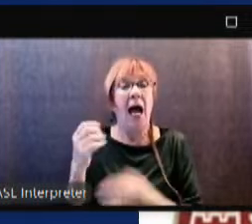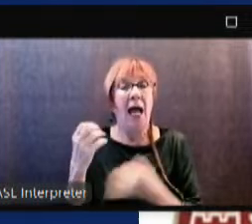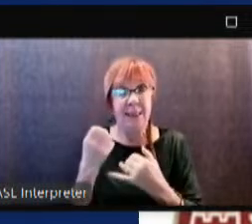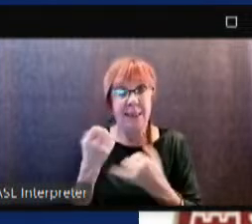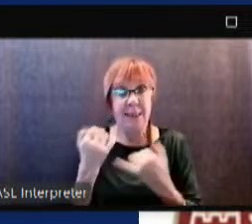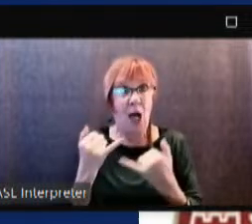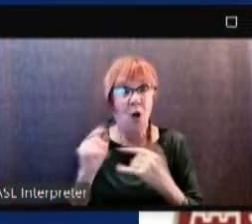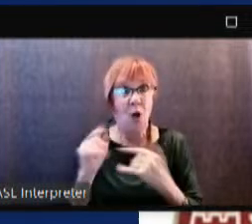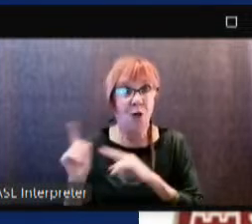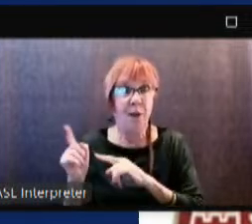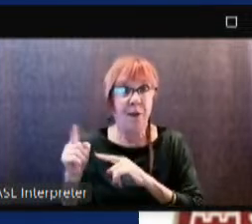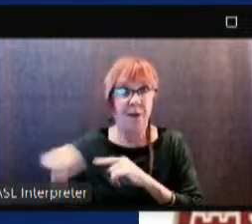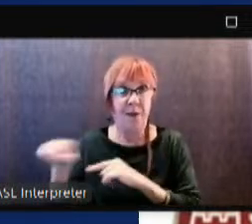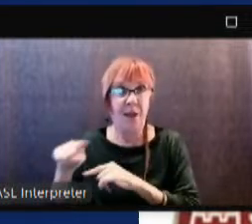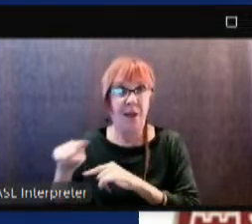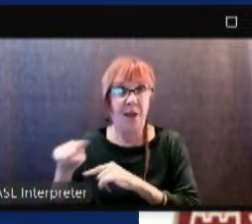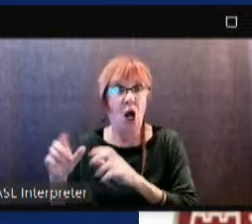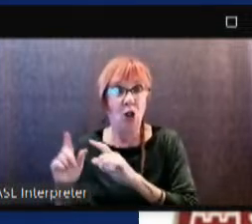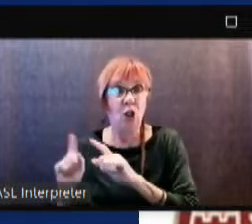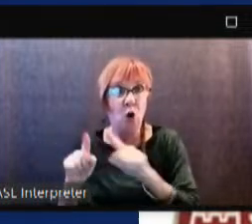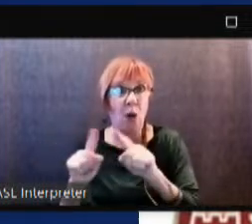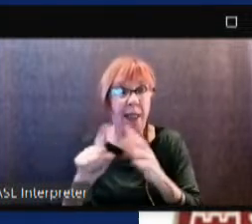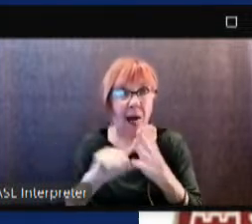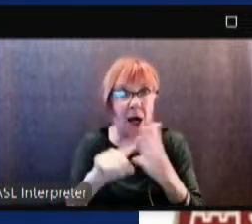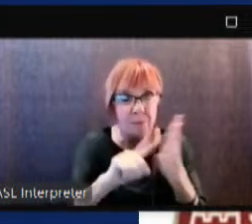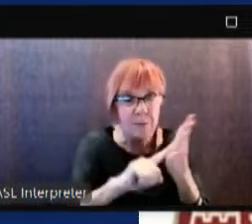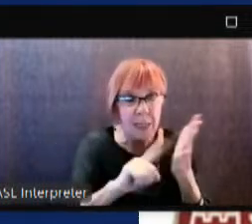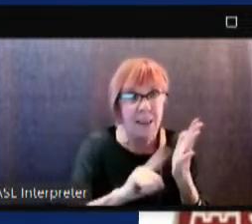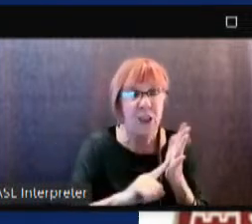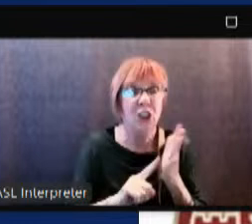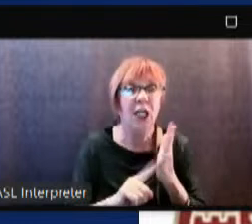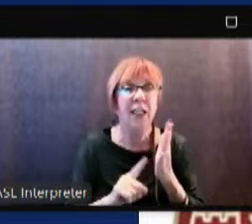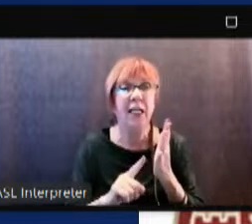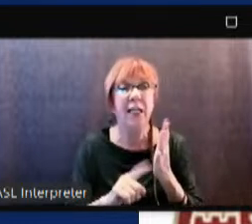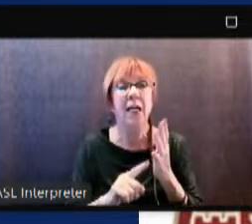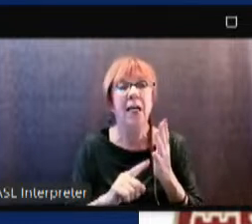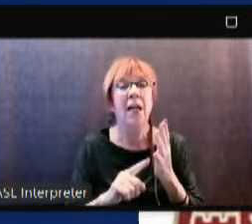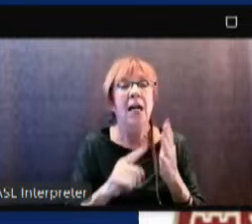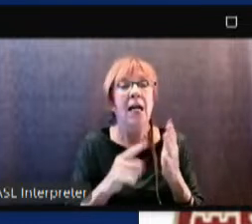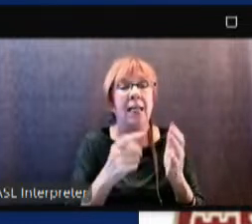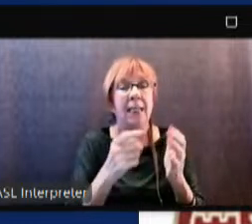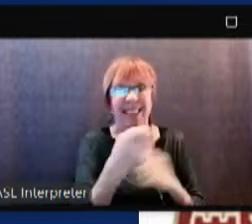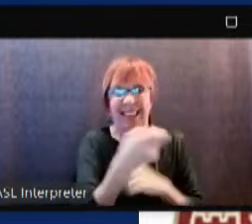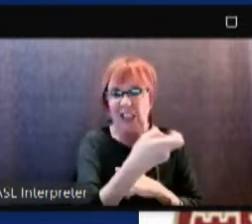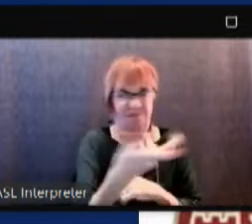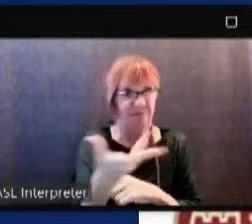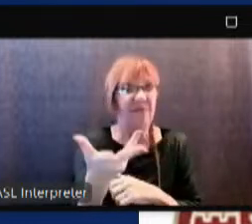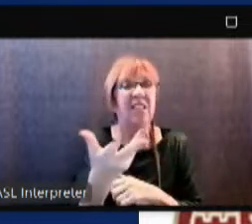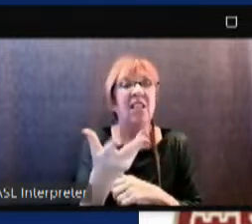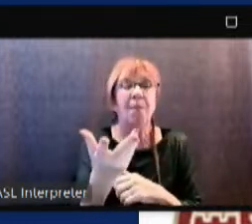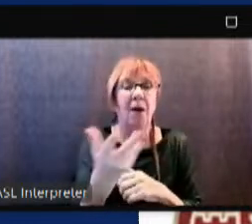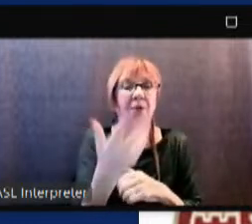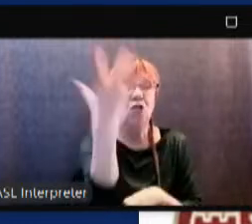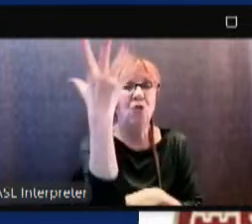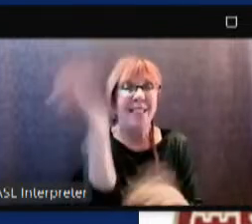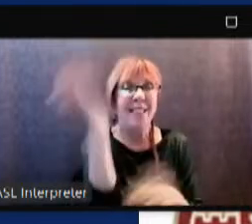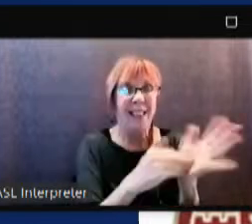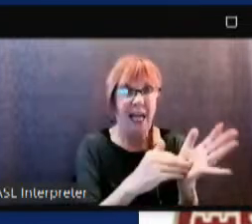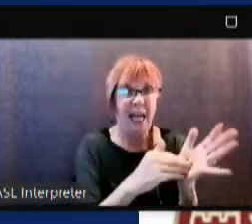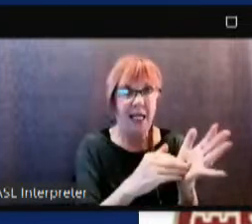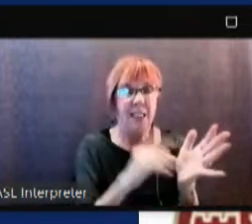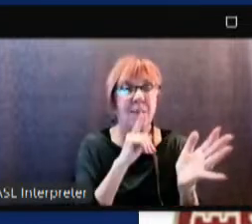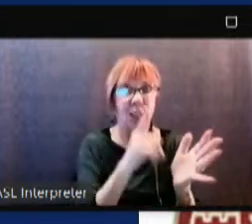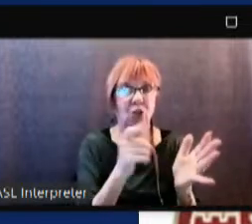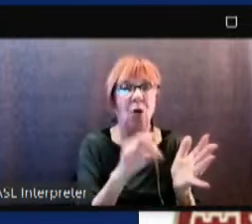those with the determination of 5 years or less in terms of their longevity. So we